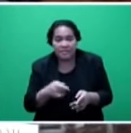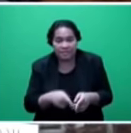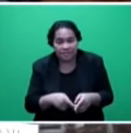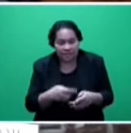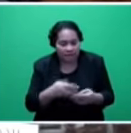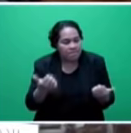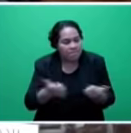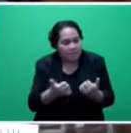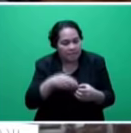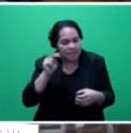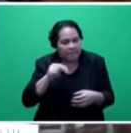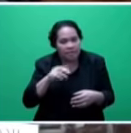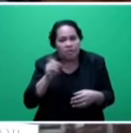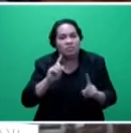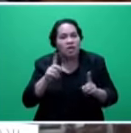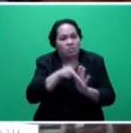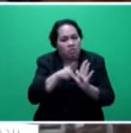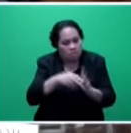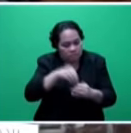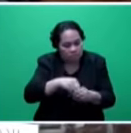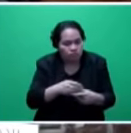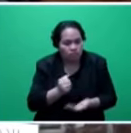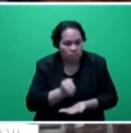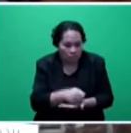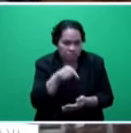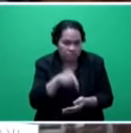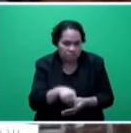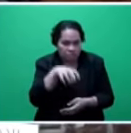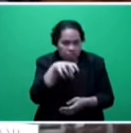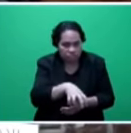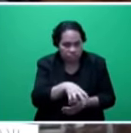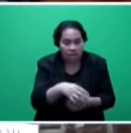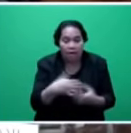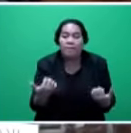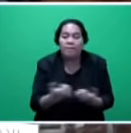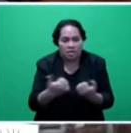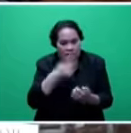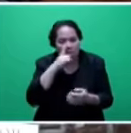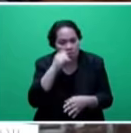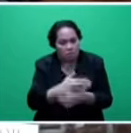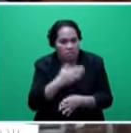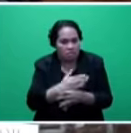in manufacturing to support that sector. This sector generates a lot of jobs.